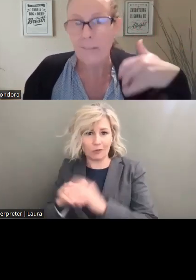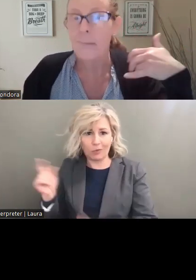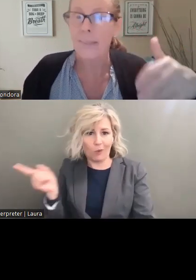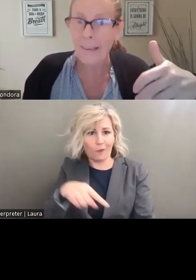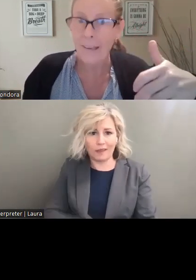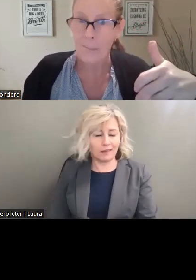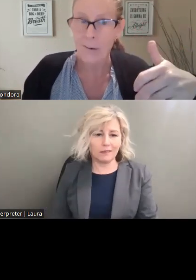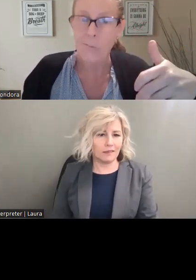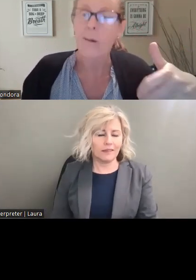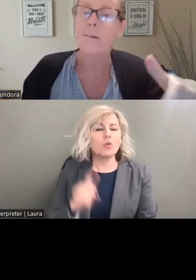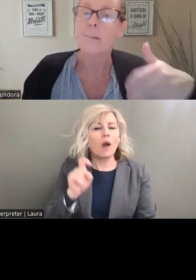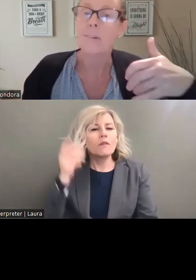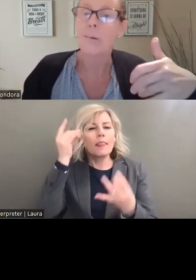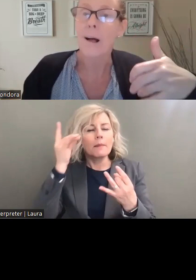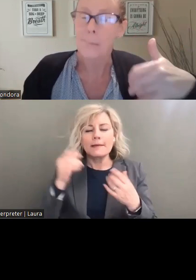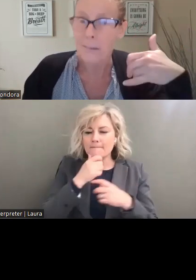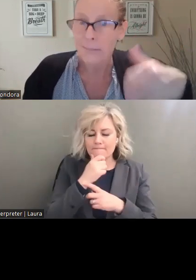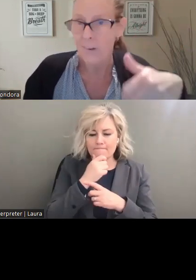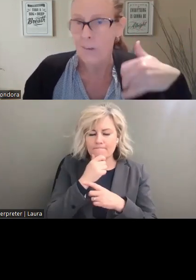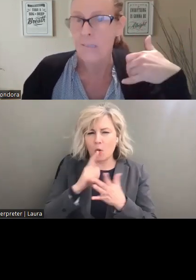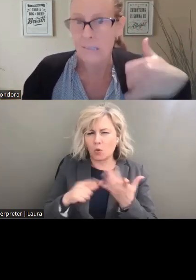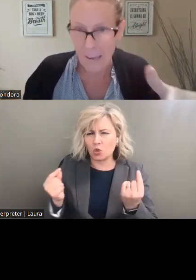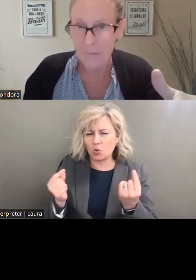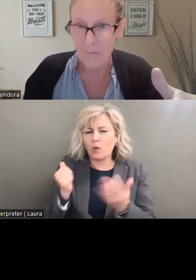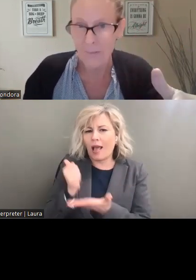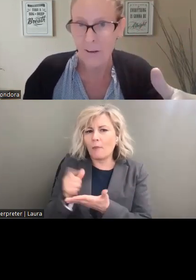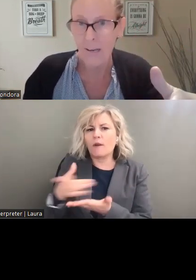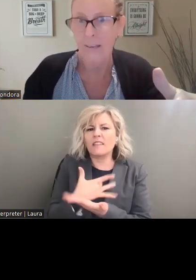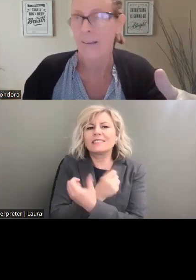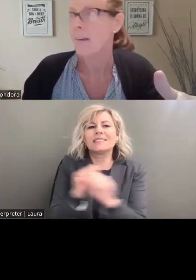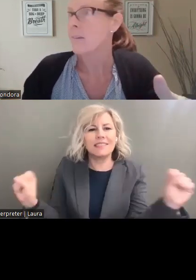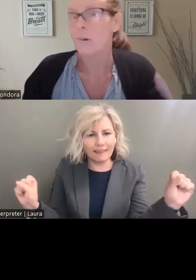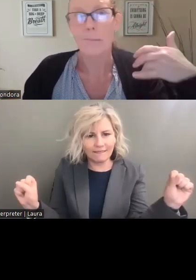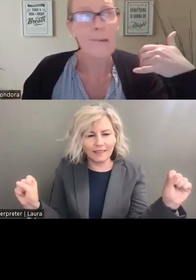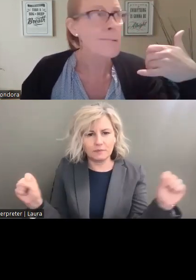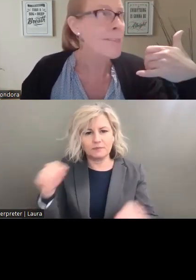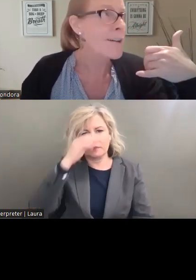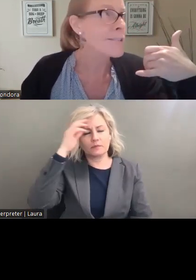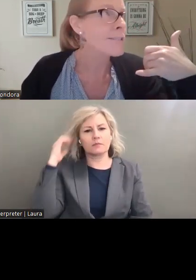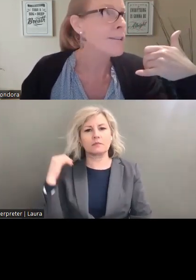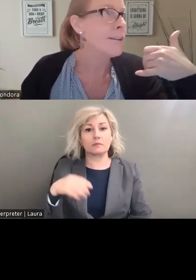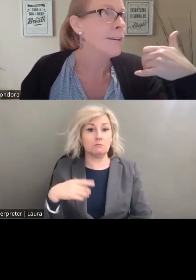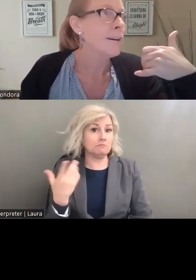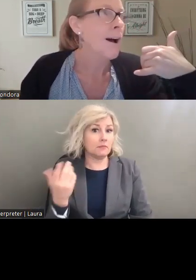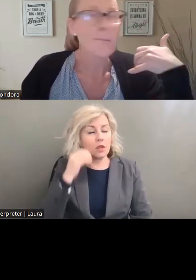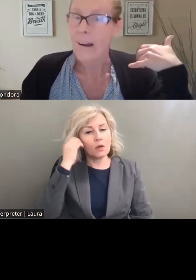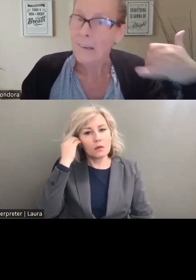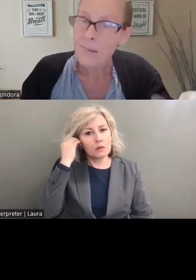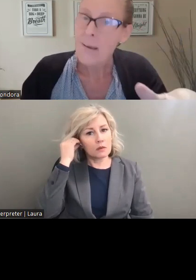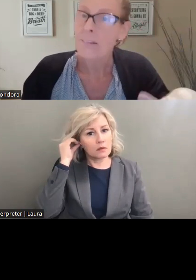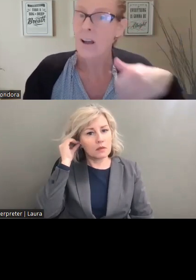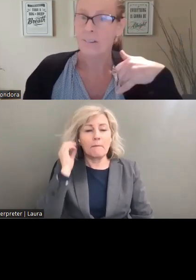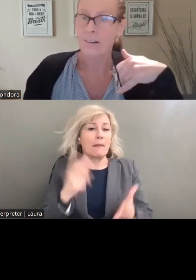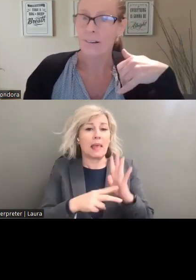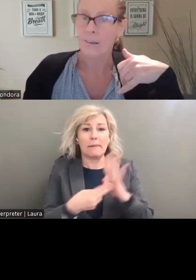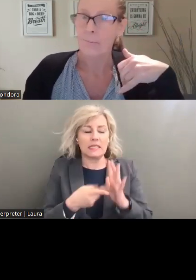We have to be thinking about what can we do to help her feel safe, okay? So maybe that's finding a